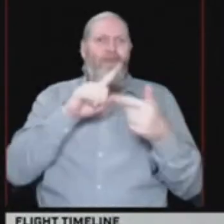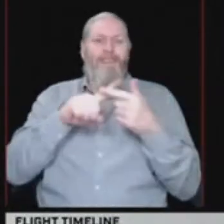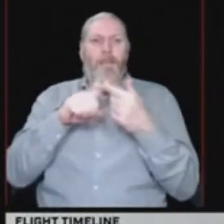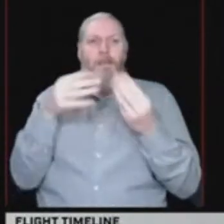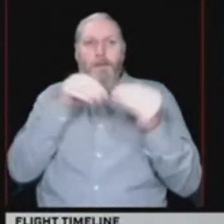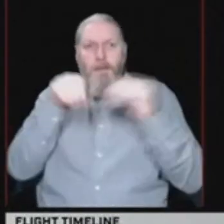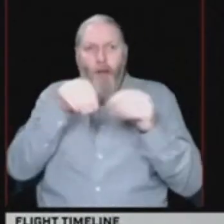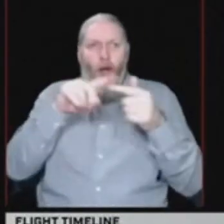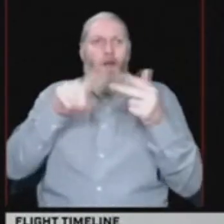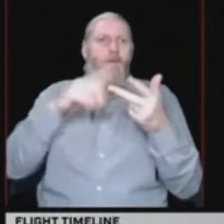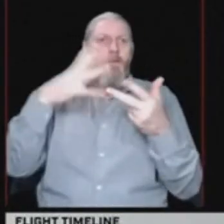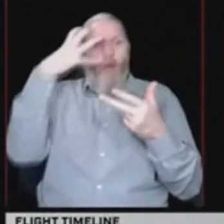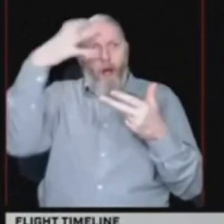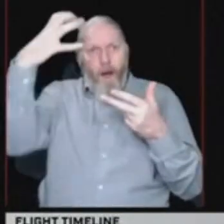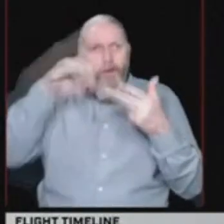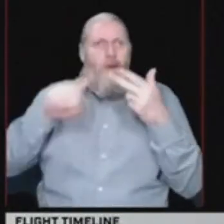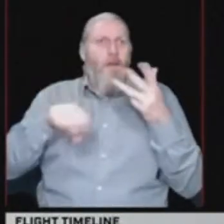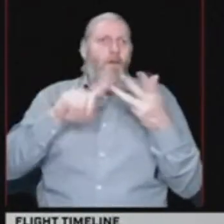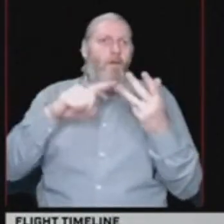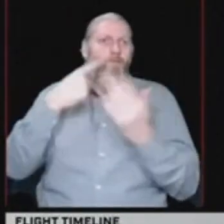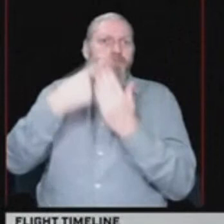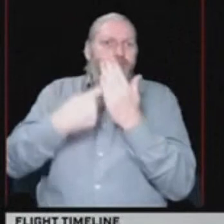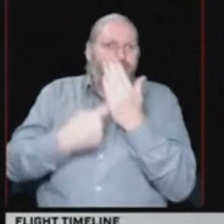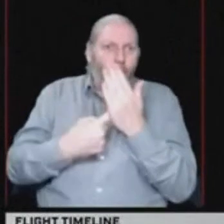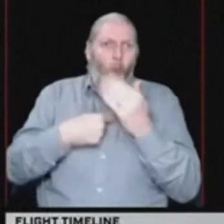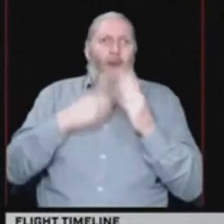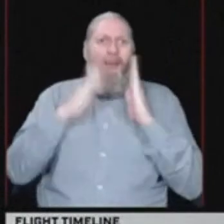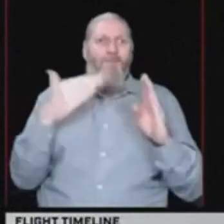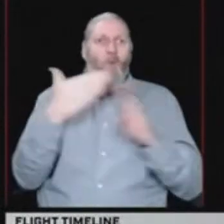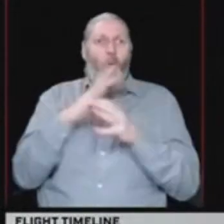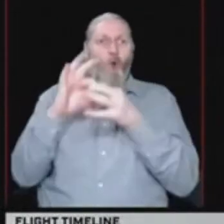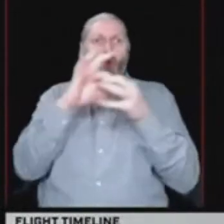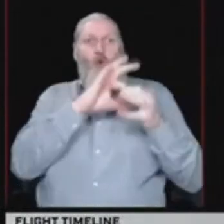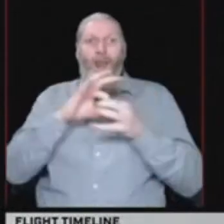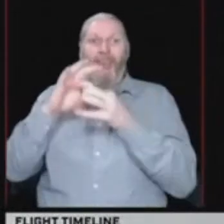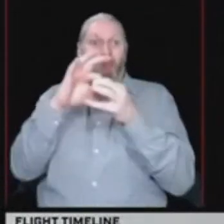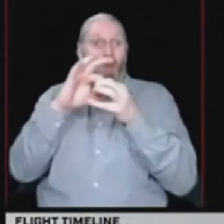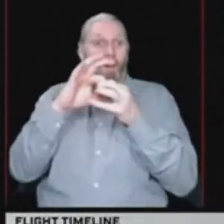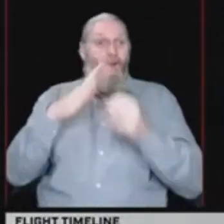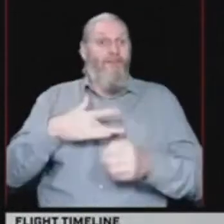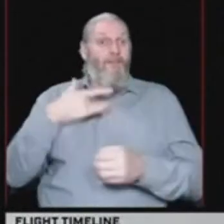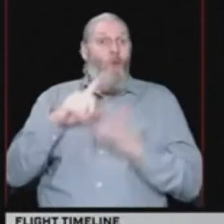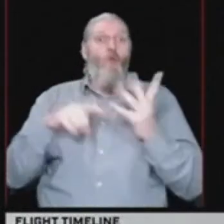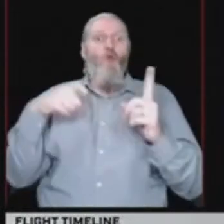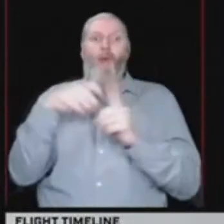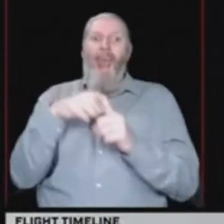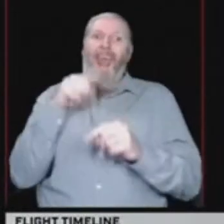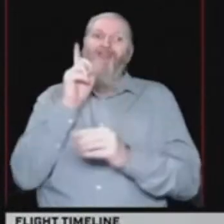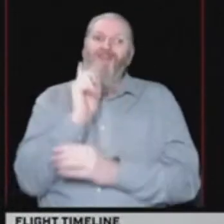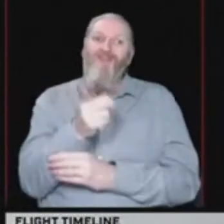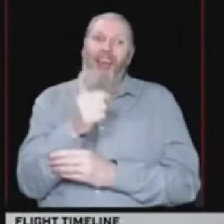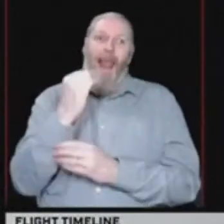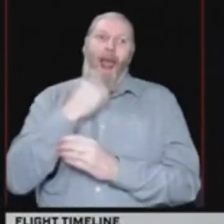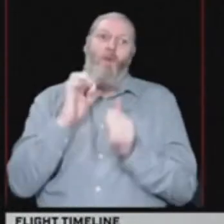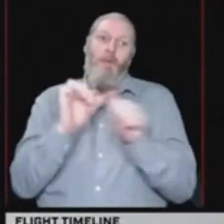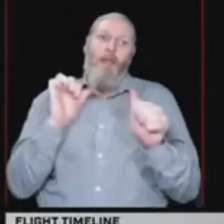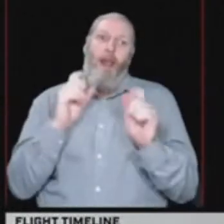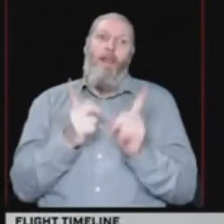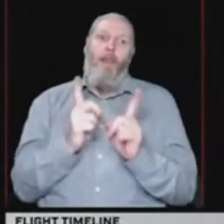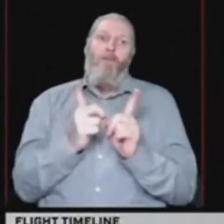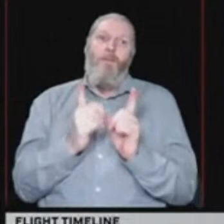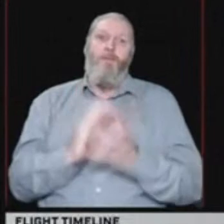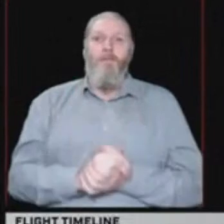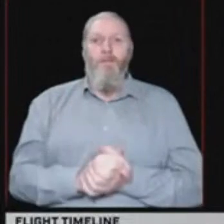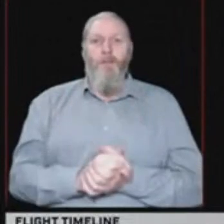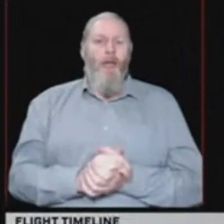and that's the thing the UK's got going for them. And we know that you have a strong love for science,